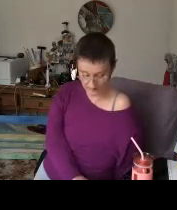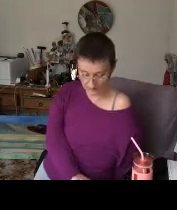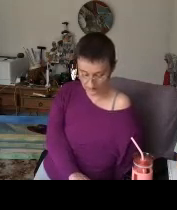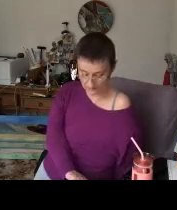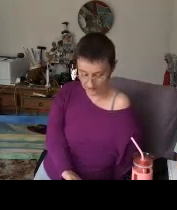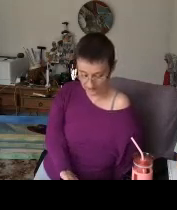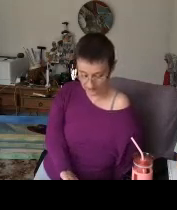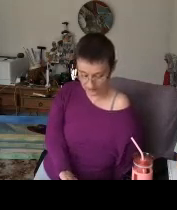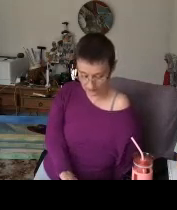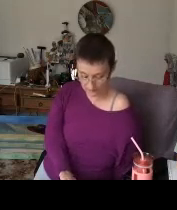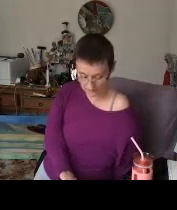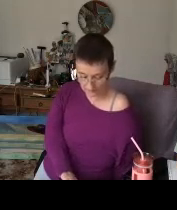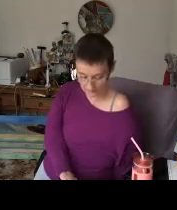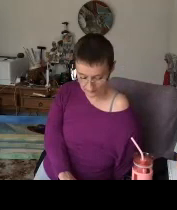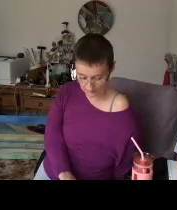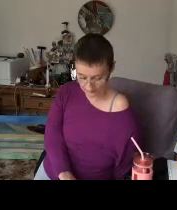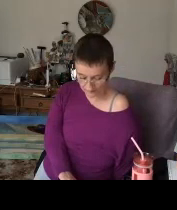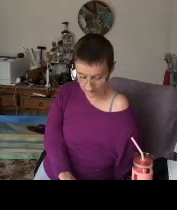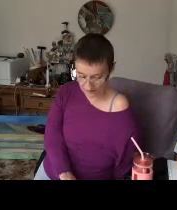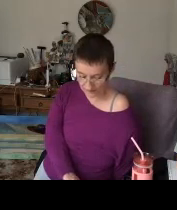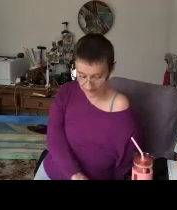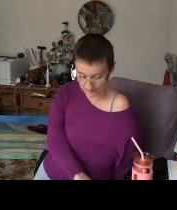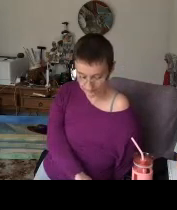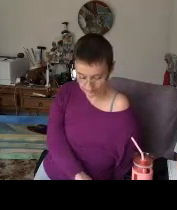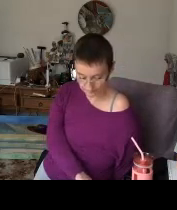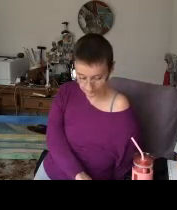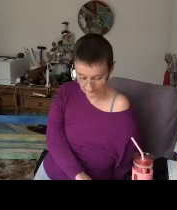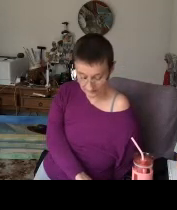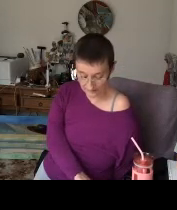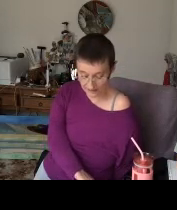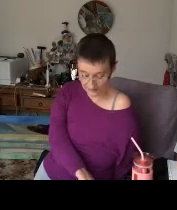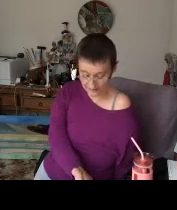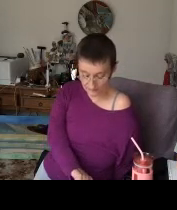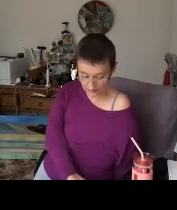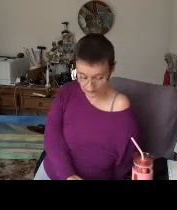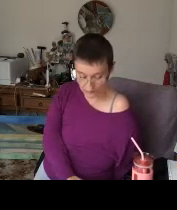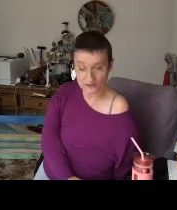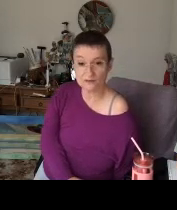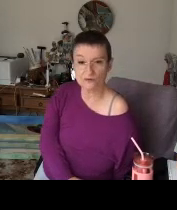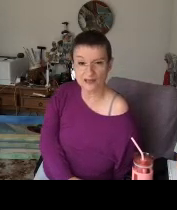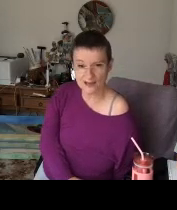in in mainstream spaces. And then that led me on to working with